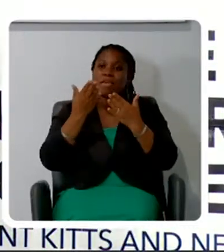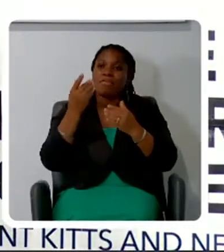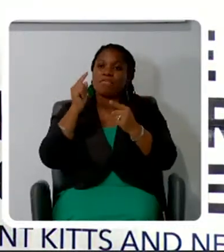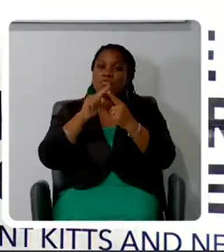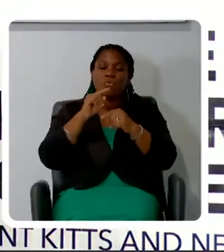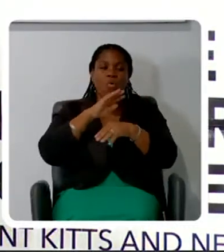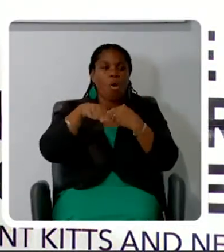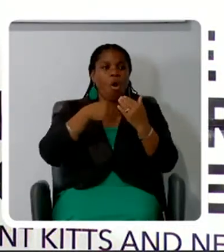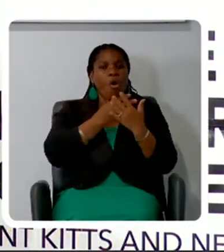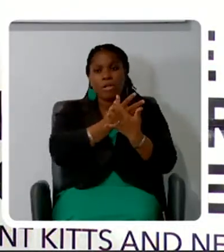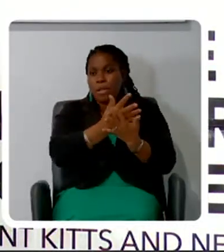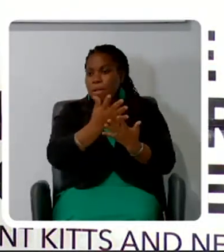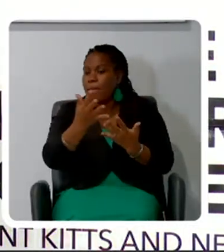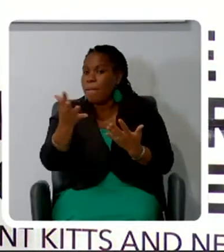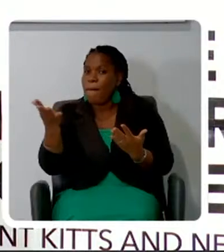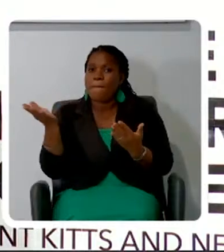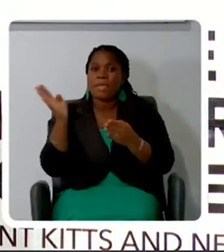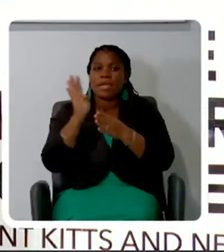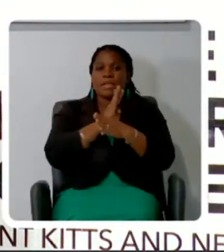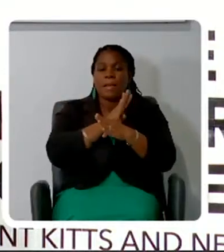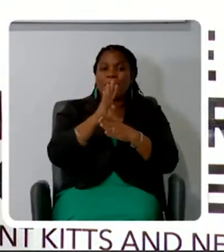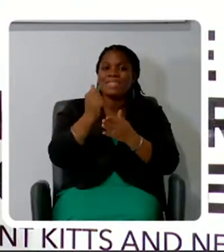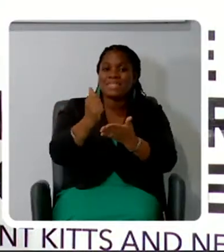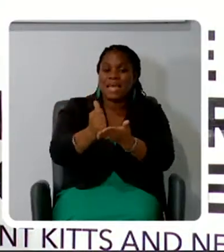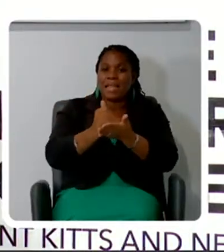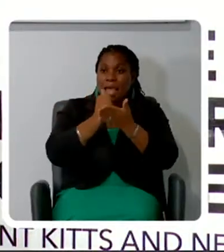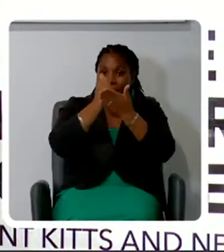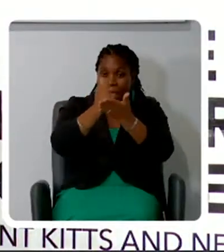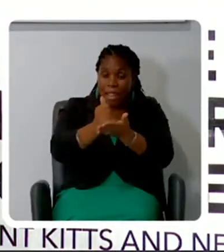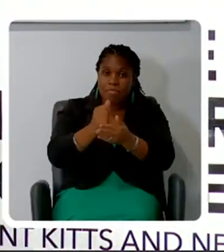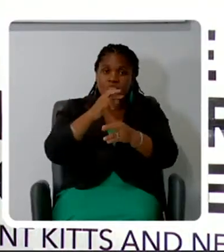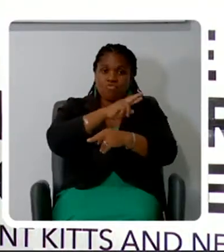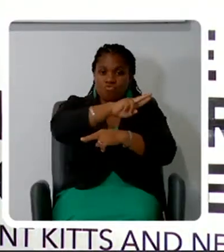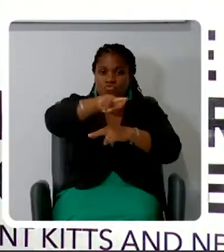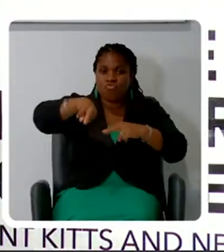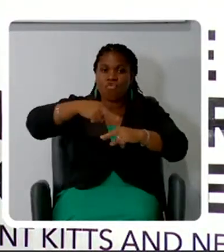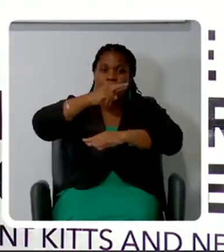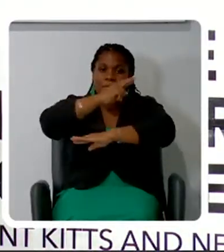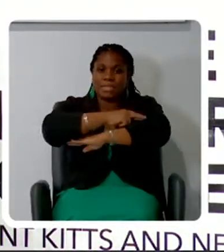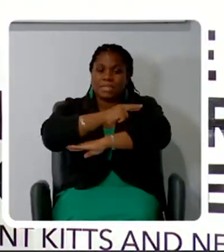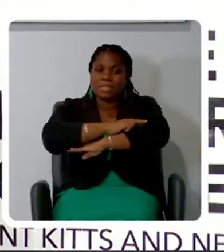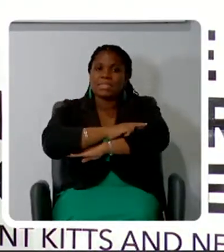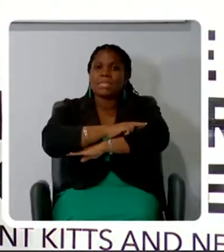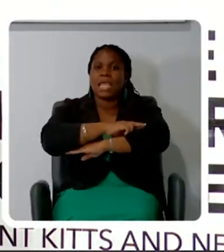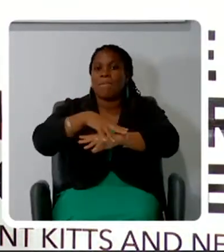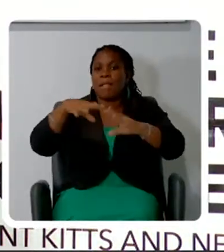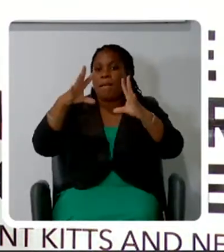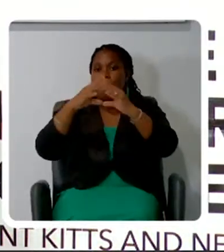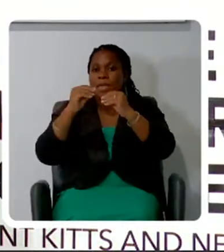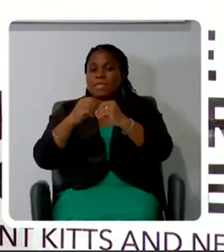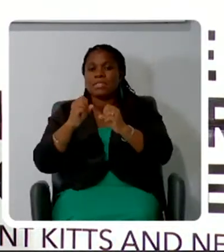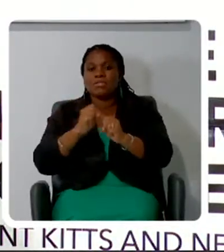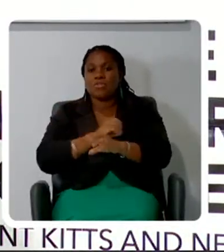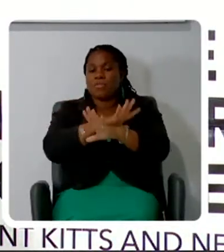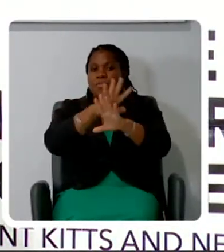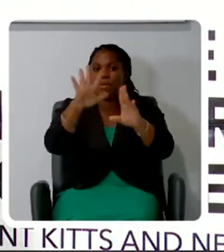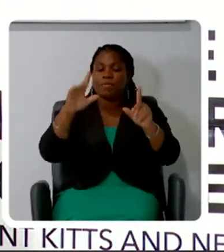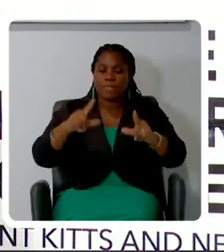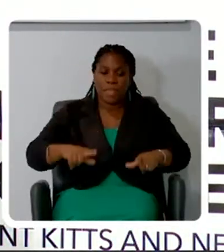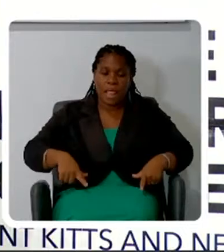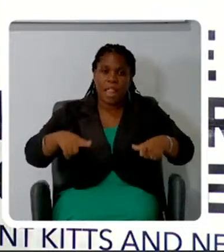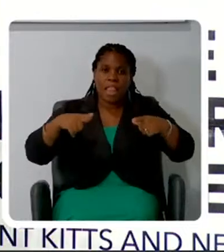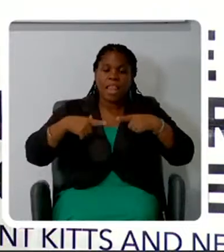the Broadcasting Corporation that facilitates the Roundtable episodes, bringing them live to the public and citizens